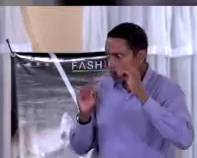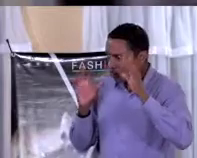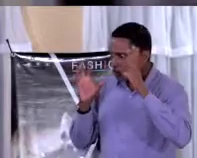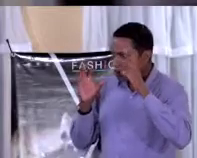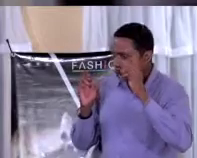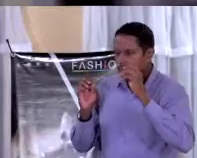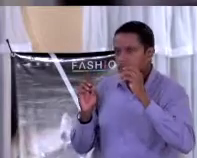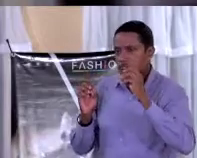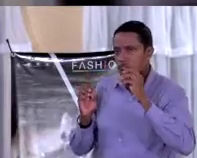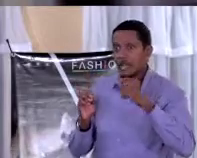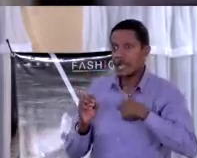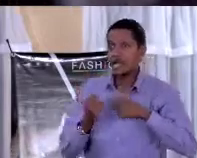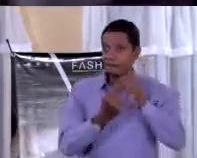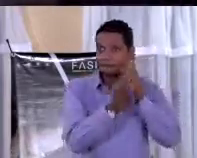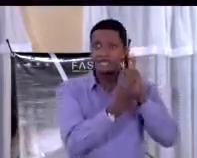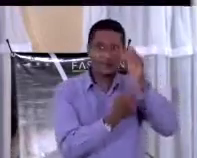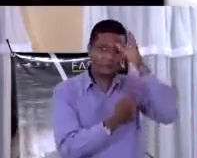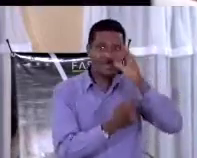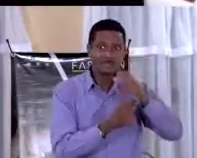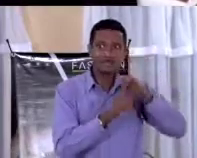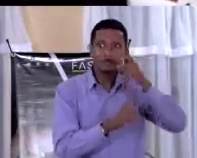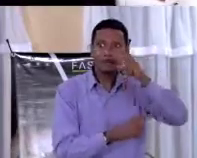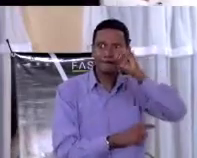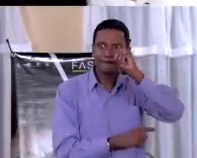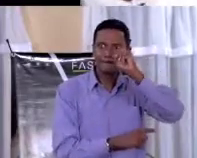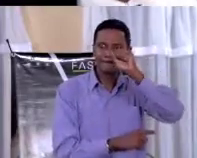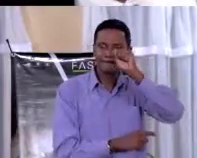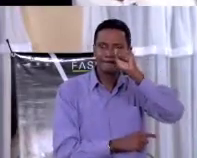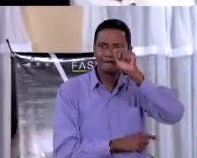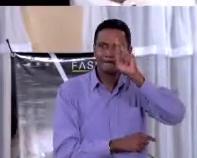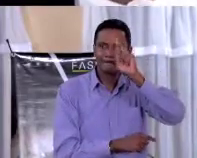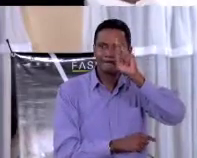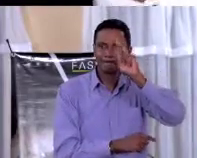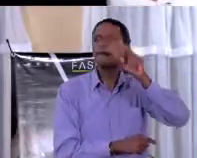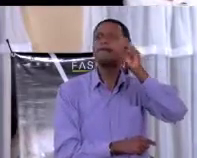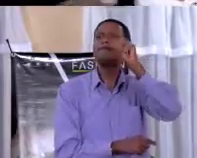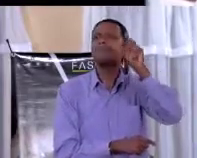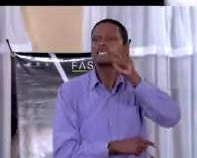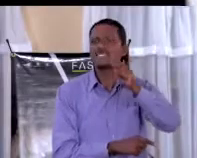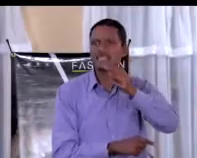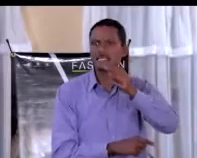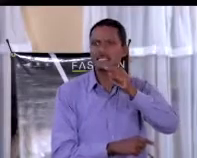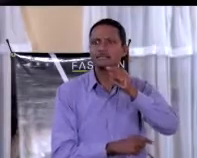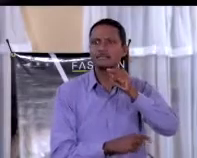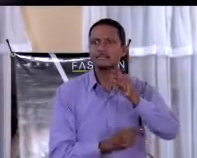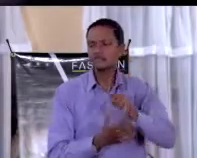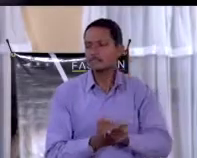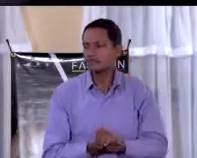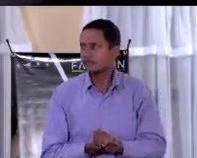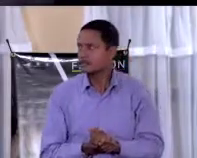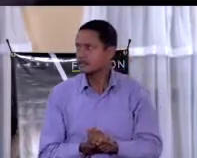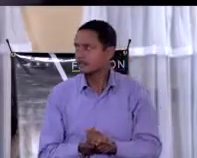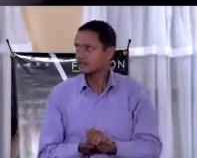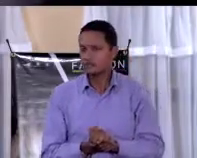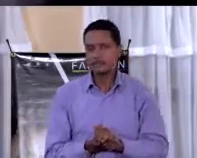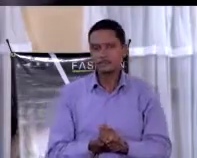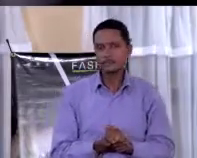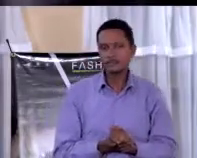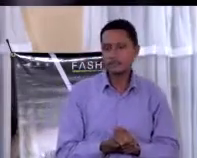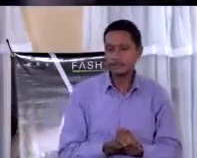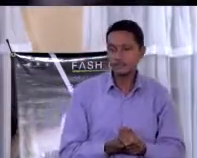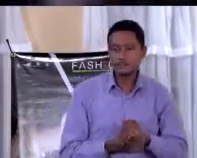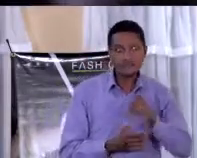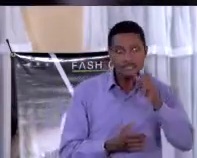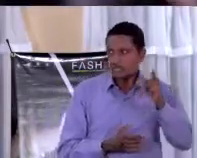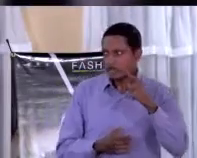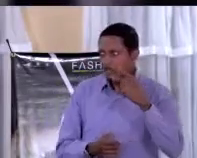it so. He is inspired and he's in the marketplace looking at beads and seeds and color and texture to inform his thing. And